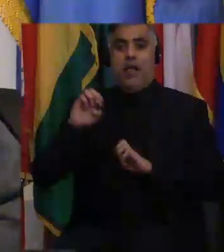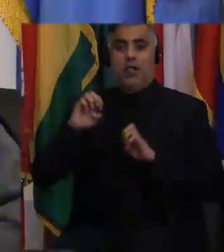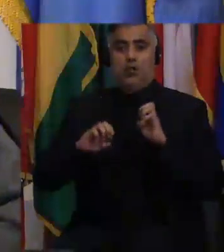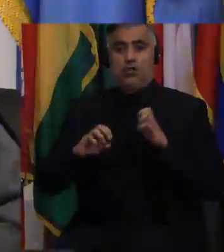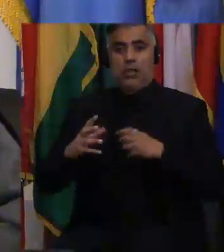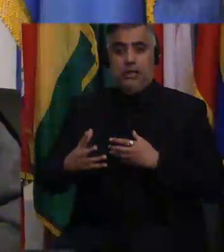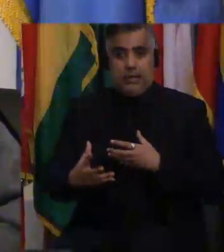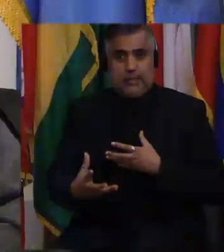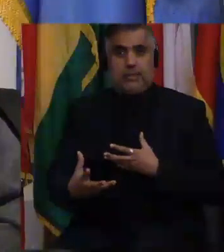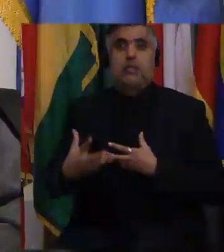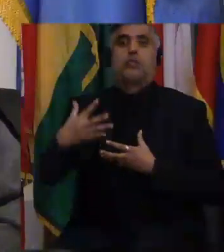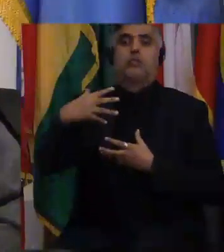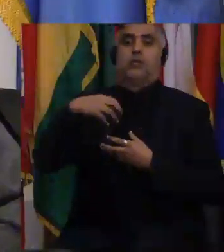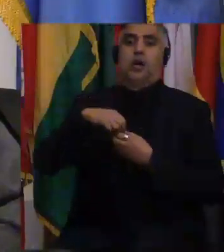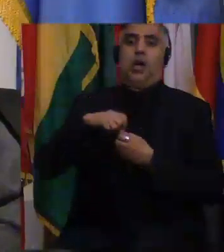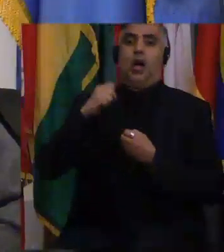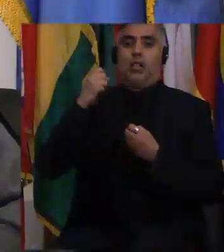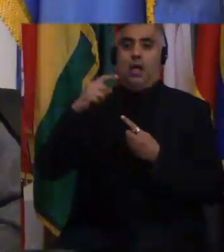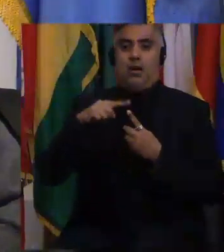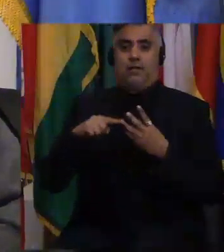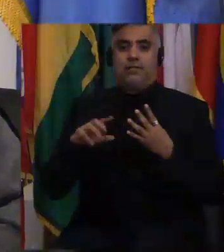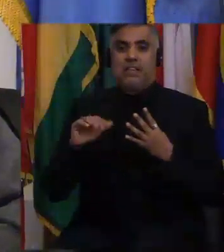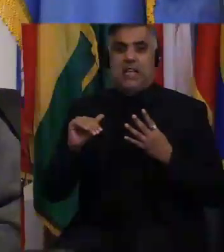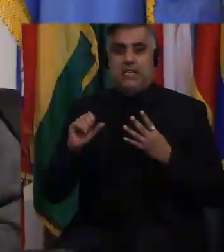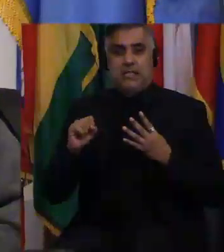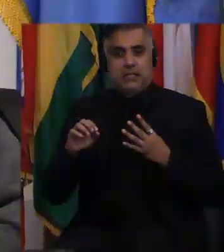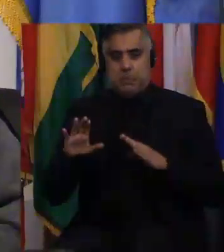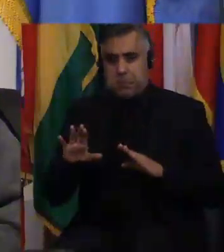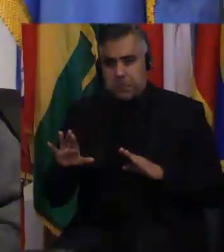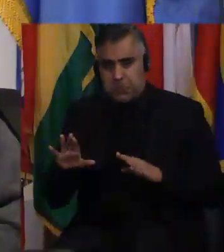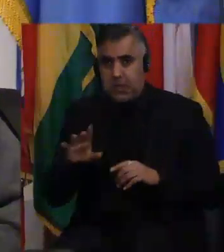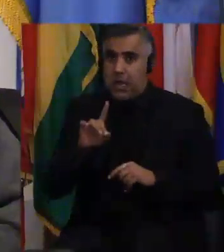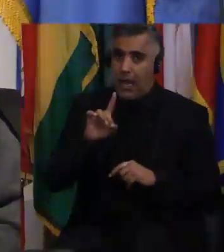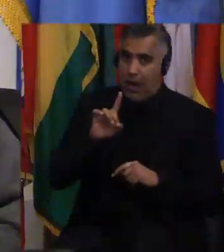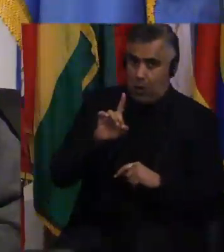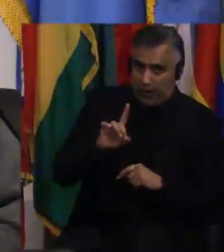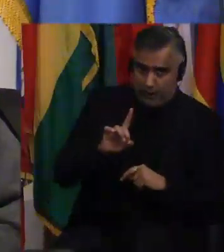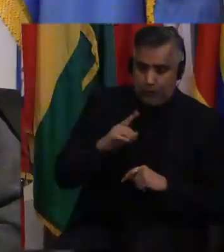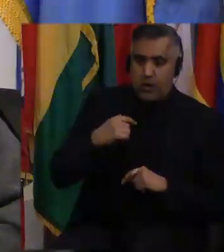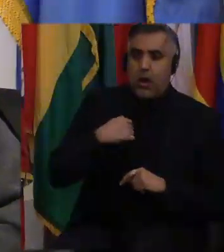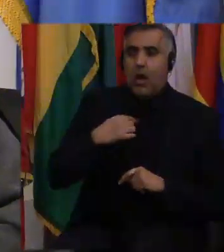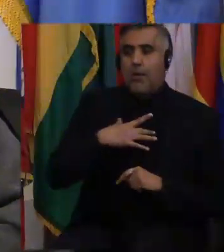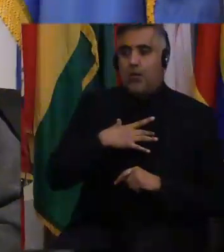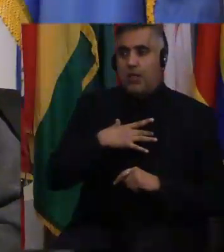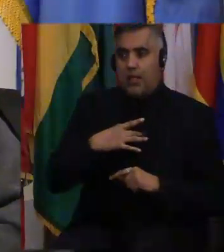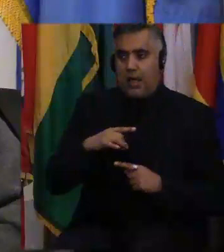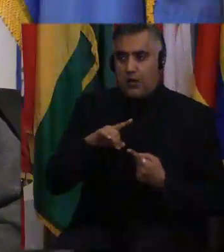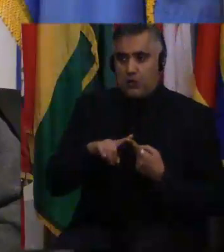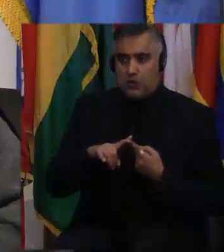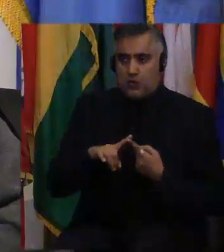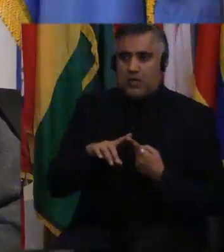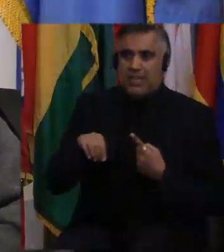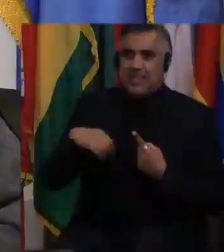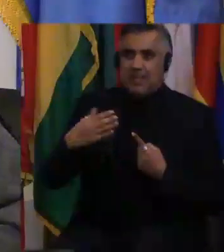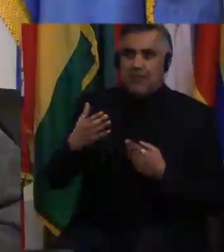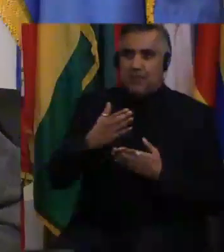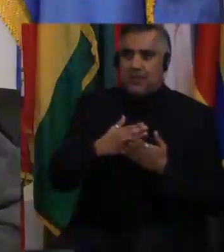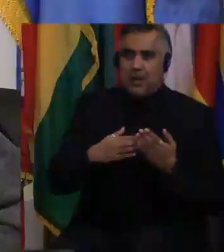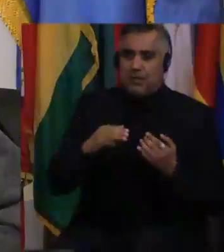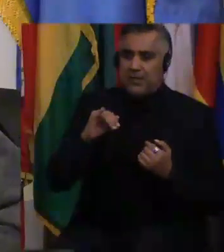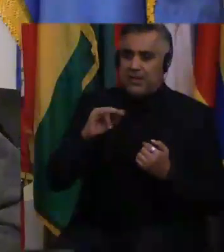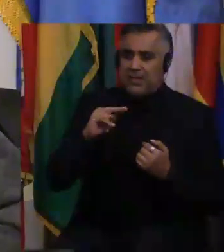into consideration a lot of cases. Having said that, nonetheless, I would like to give some